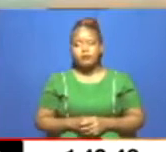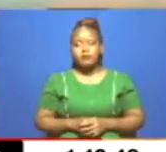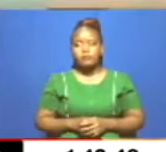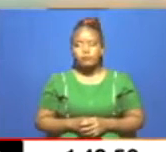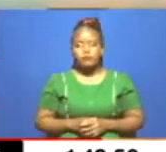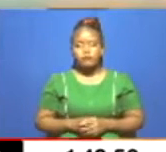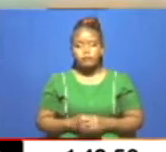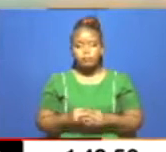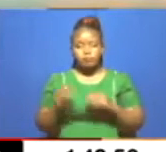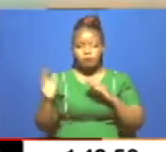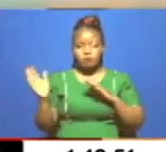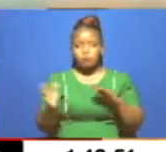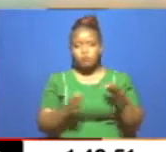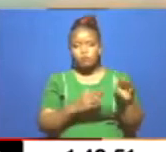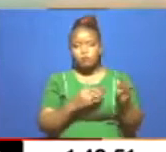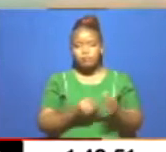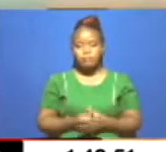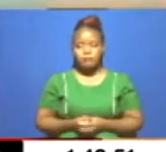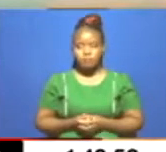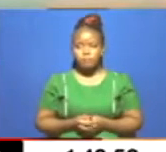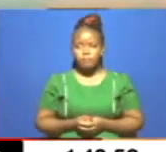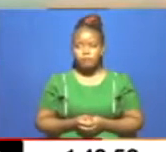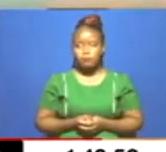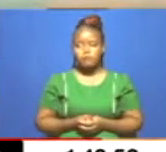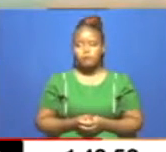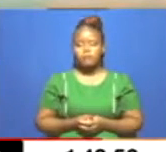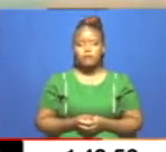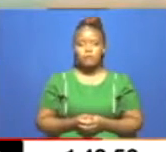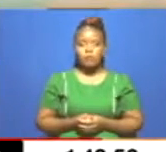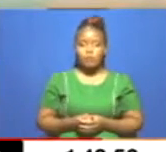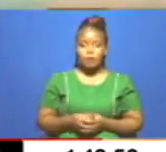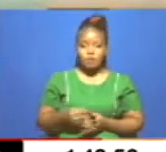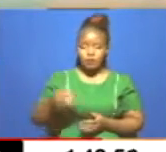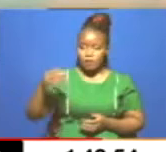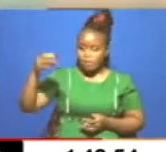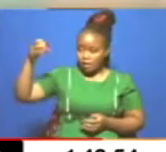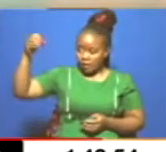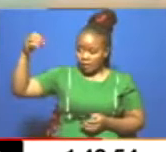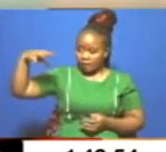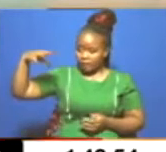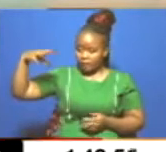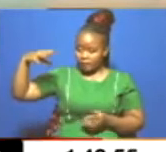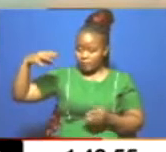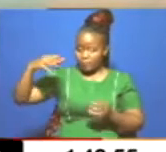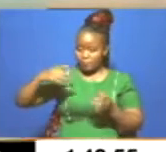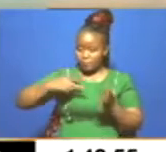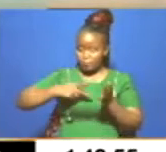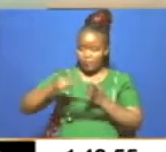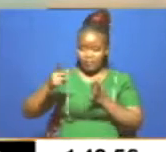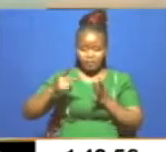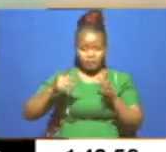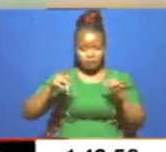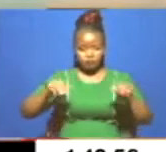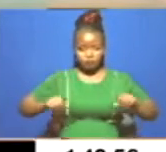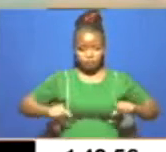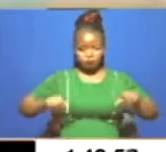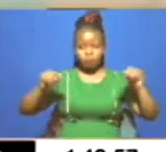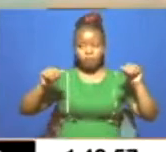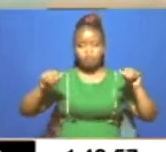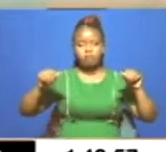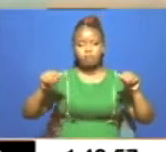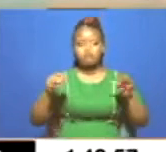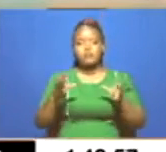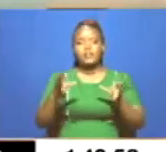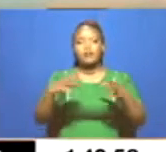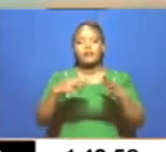Let's now shift focus to business matters. As electricity prices continue to soar, companies are adopting solar energy